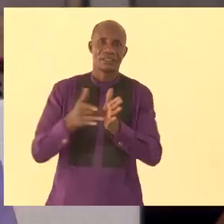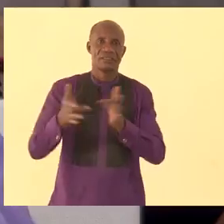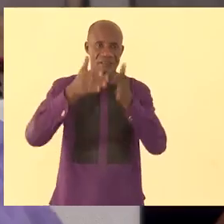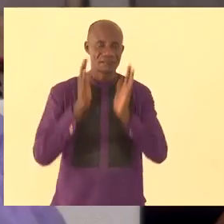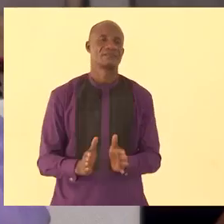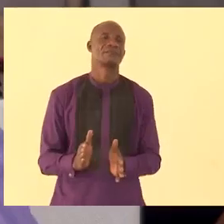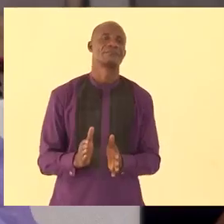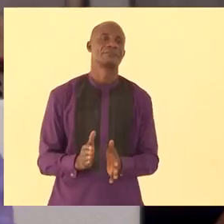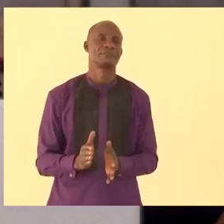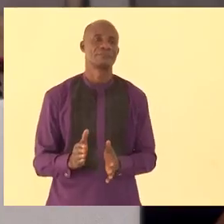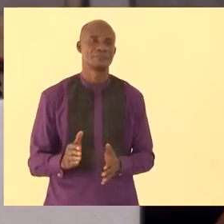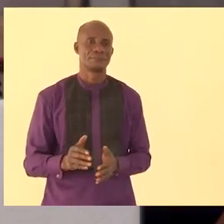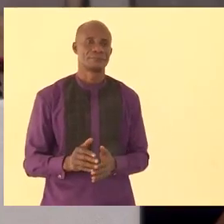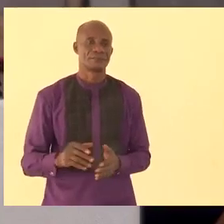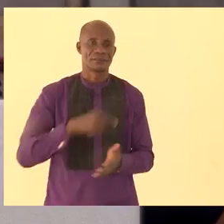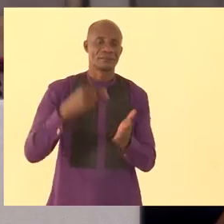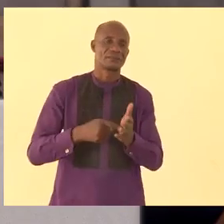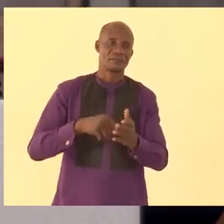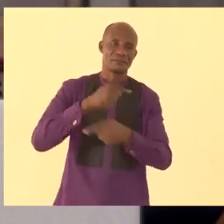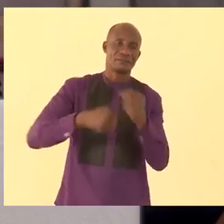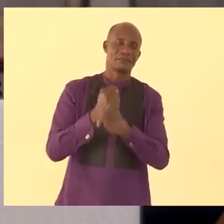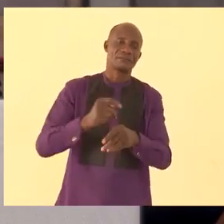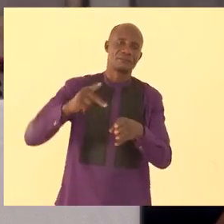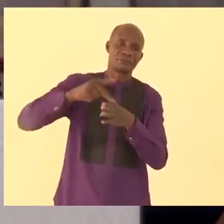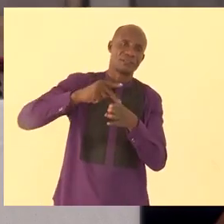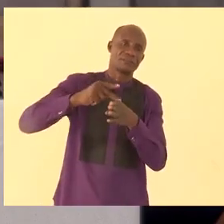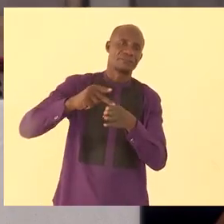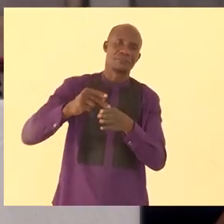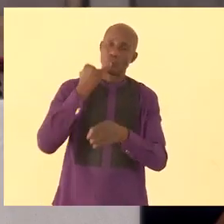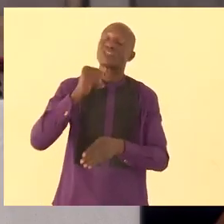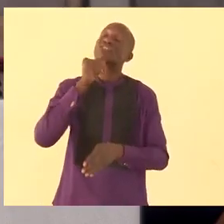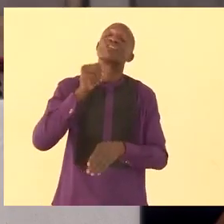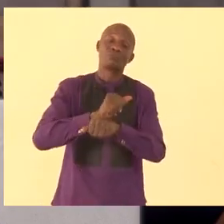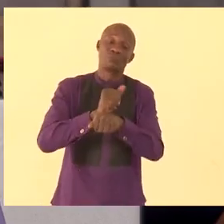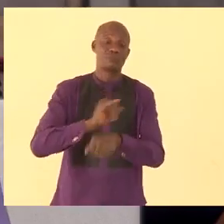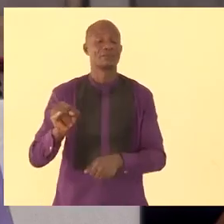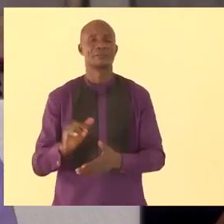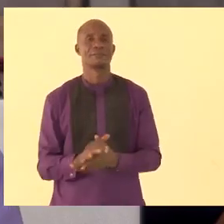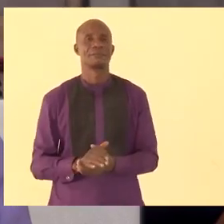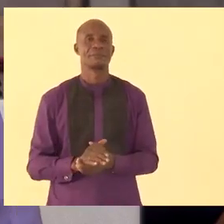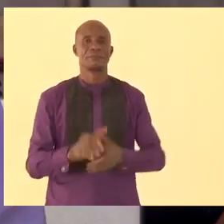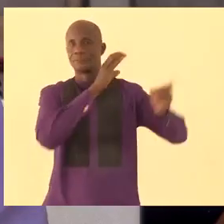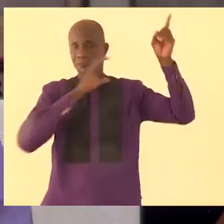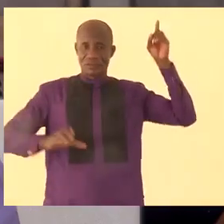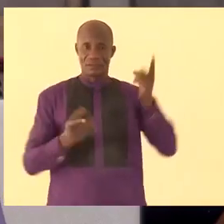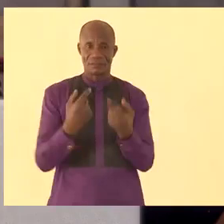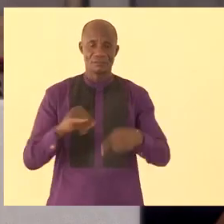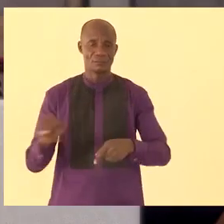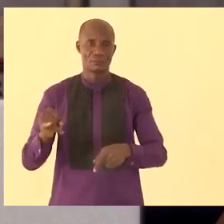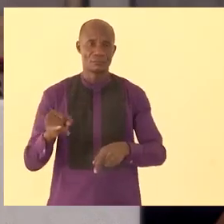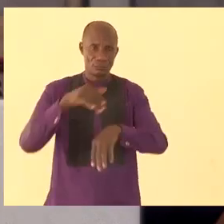that this particular kind of practice of Christianity is not working. This is what I meant. Christ's